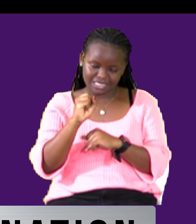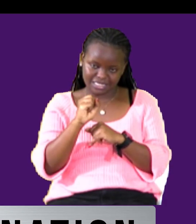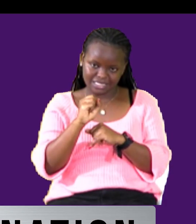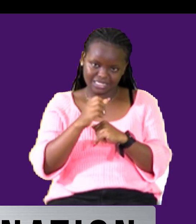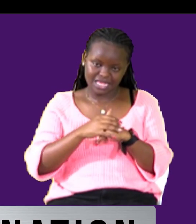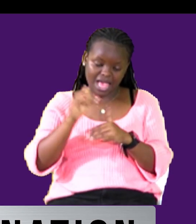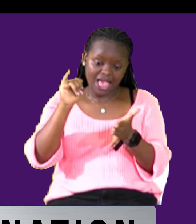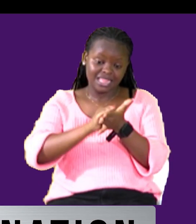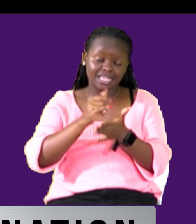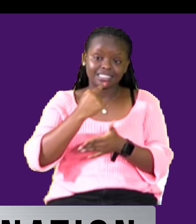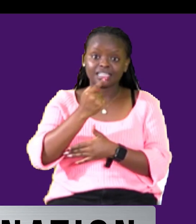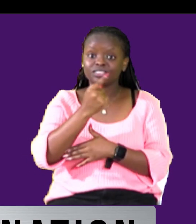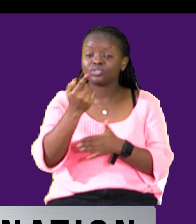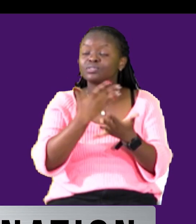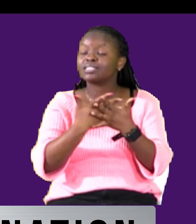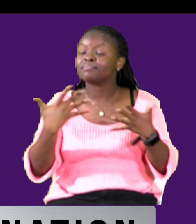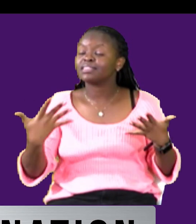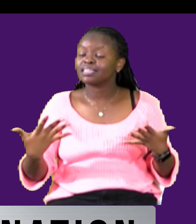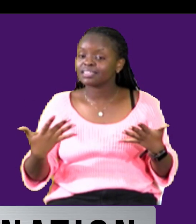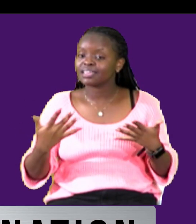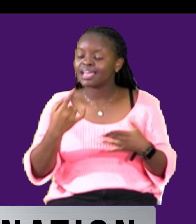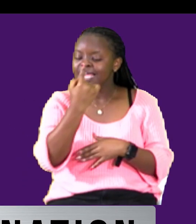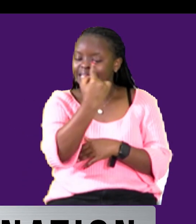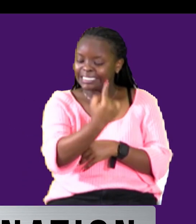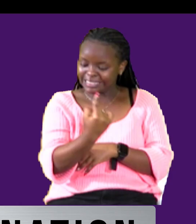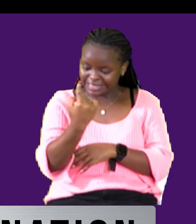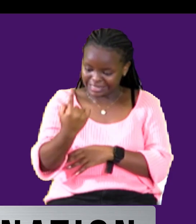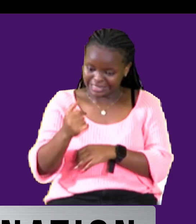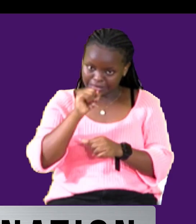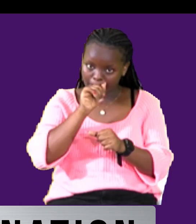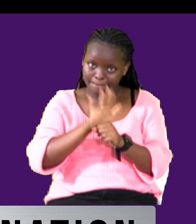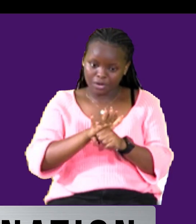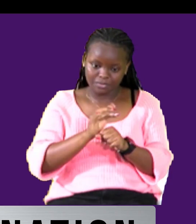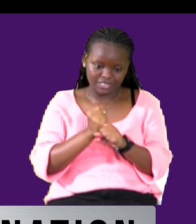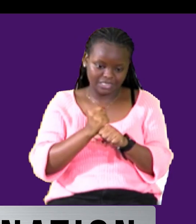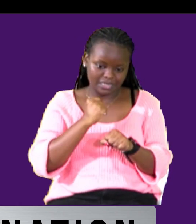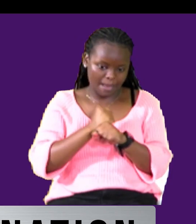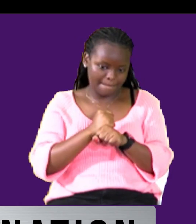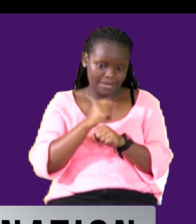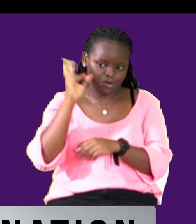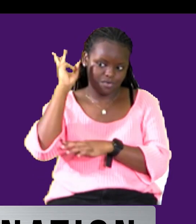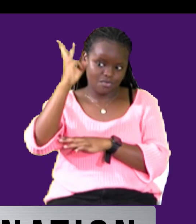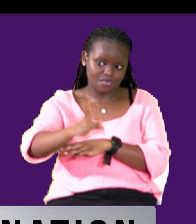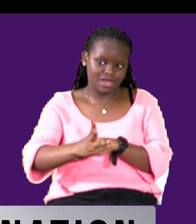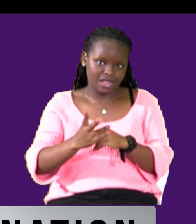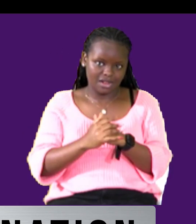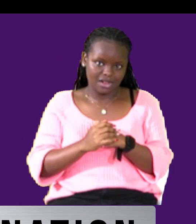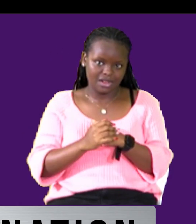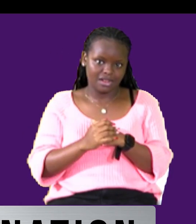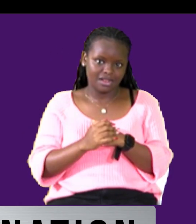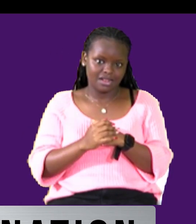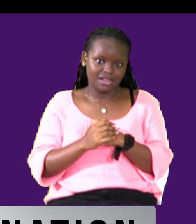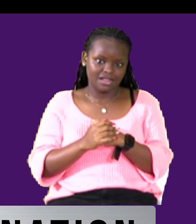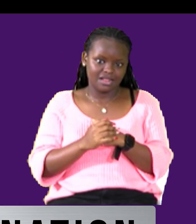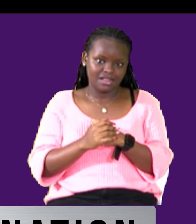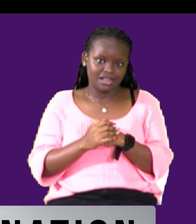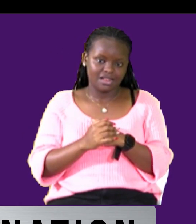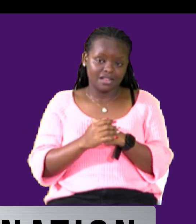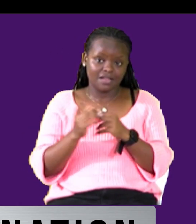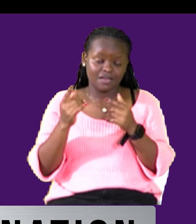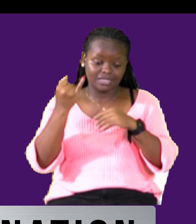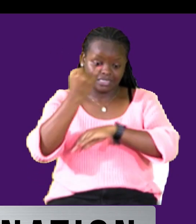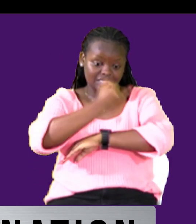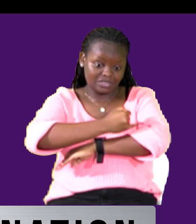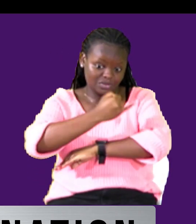That tells you something. That every promise now he's going to make, it's going to be institutionalized,